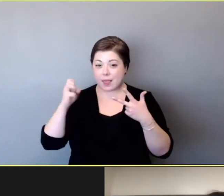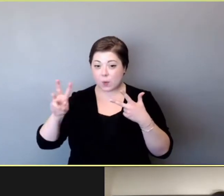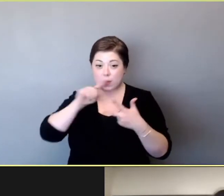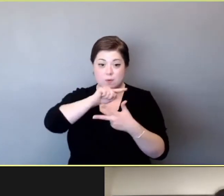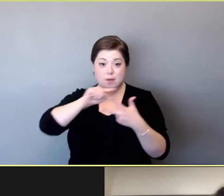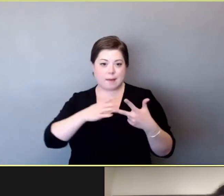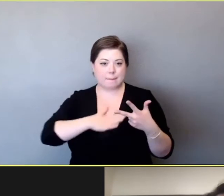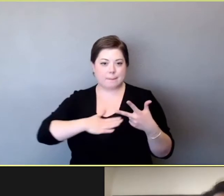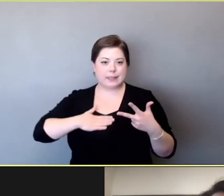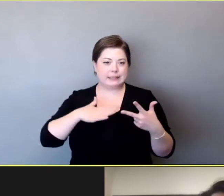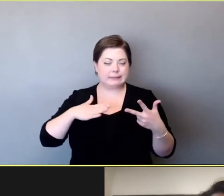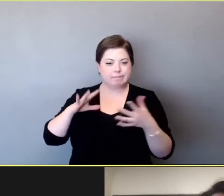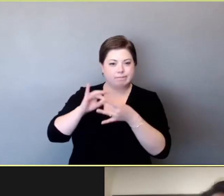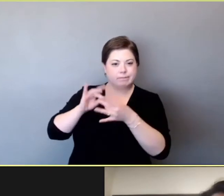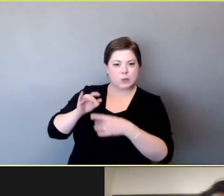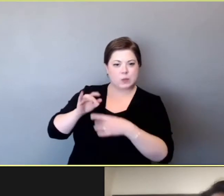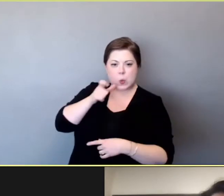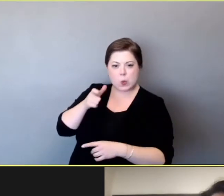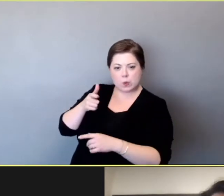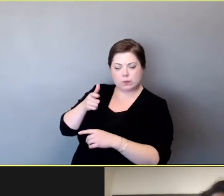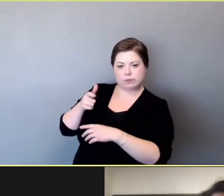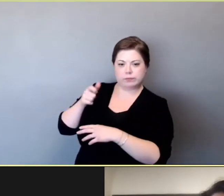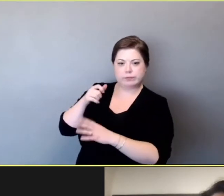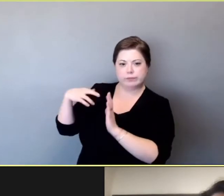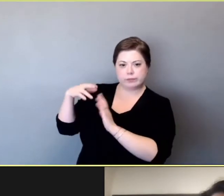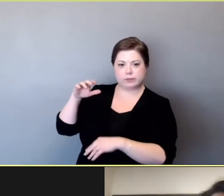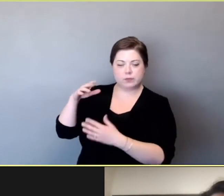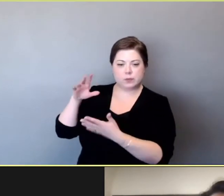unmuted. Steve, we'll begin with you. You are unmuted.